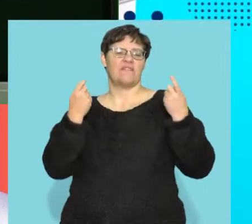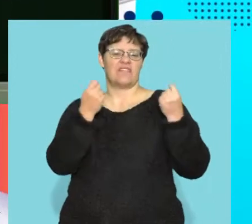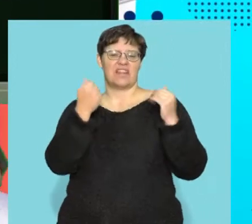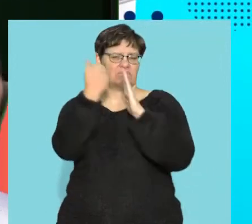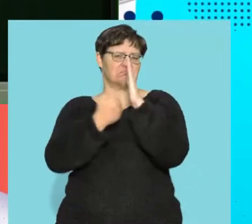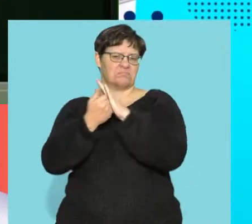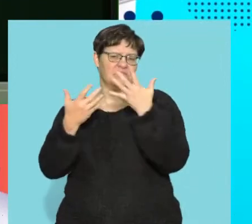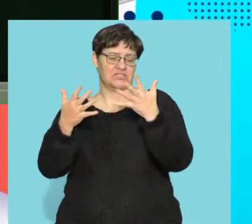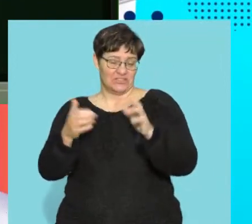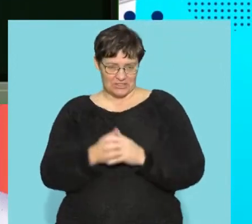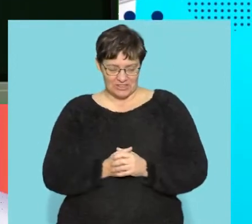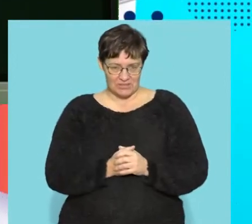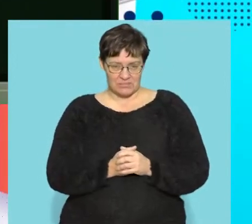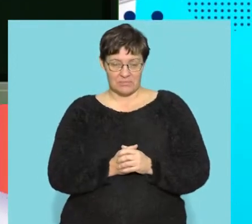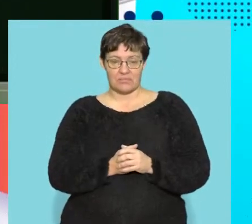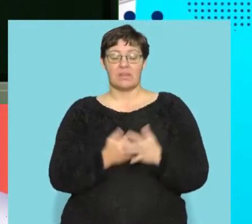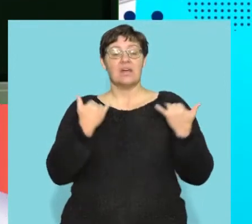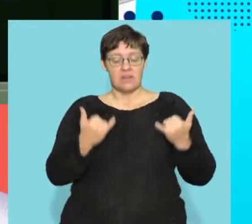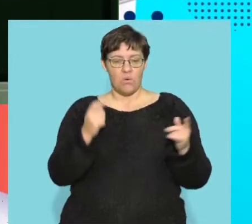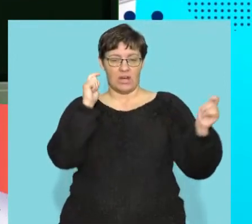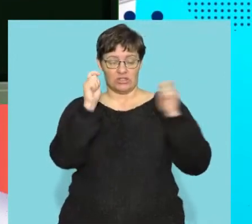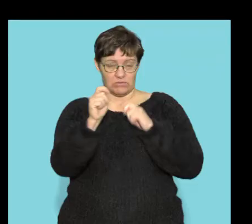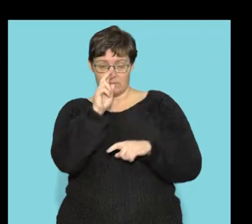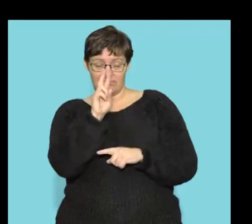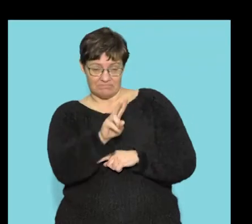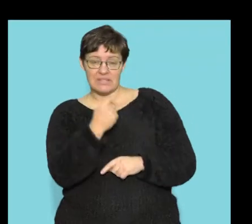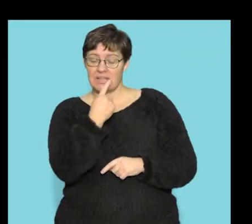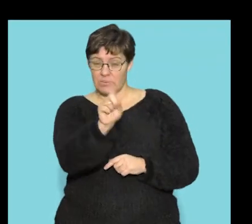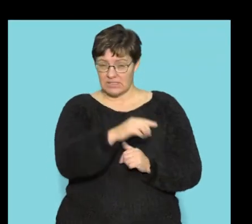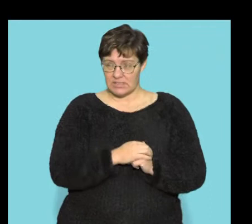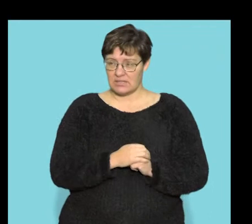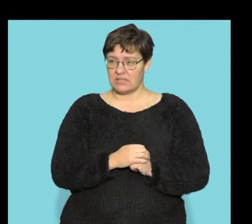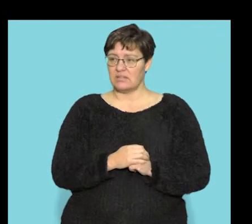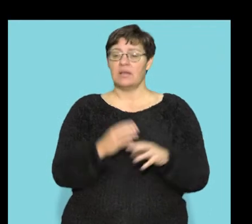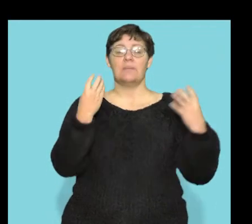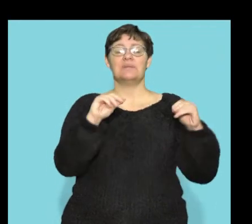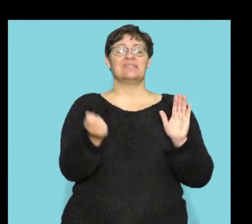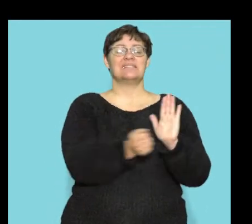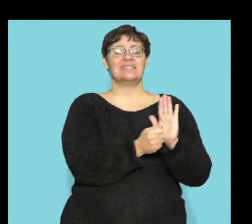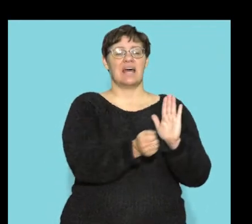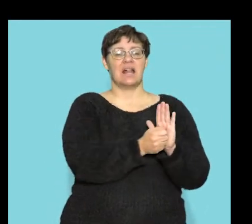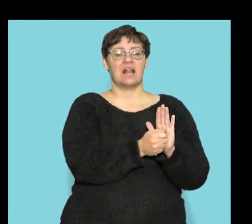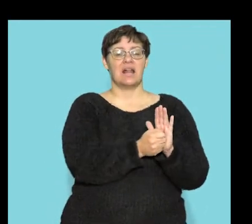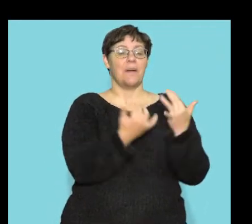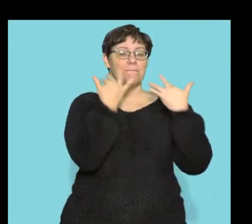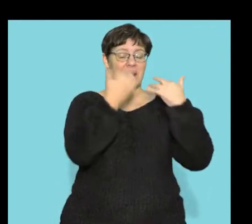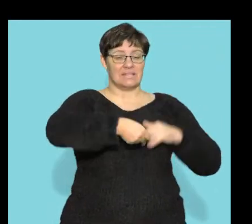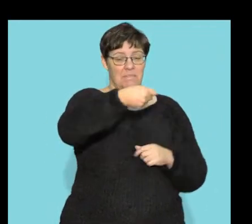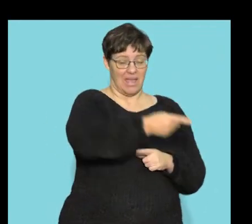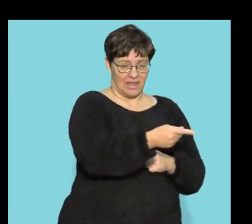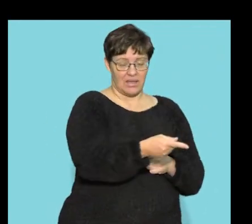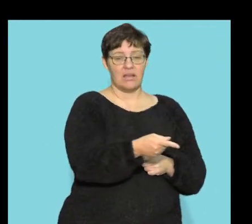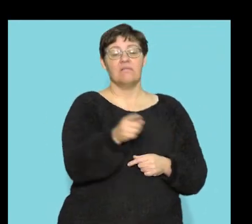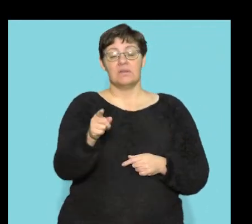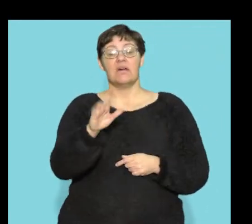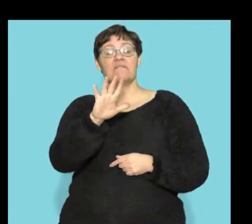statements. Right, let's go right into the adjustment, which says here, the business sells plastic bags to its customers at